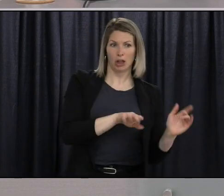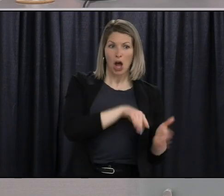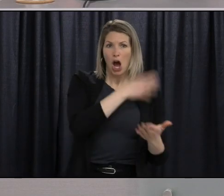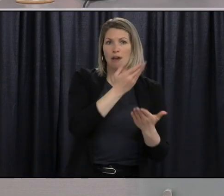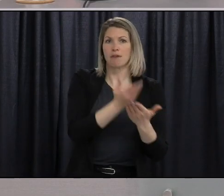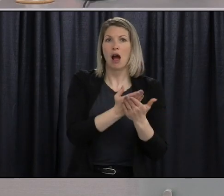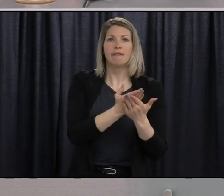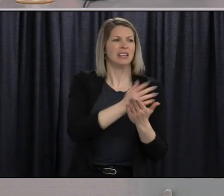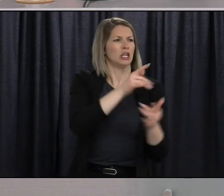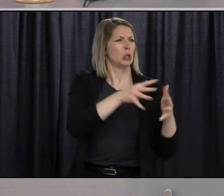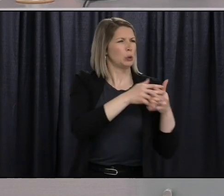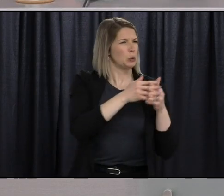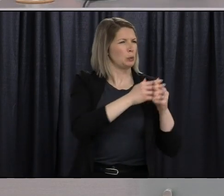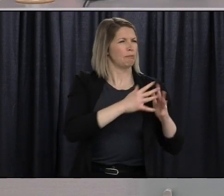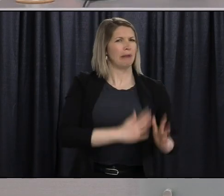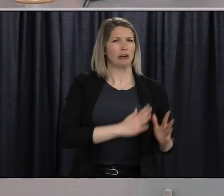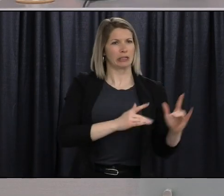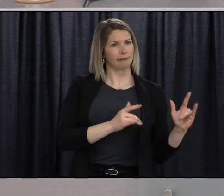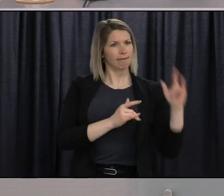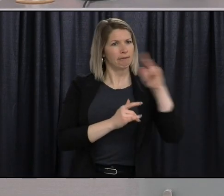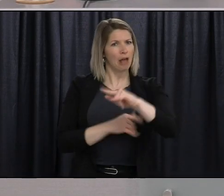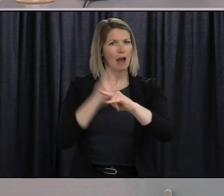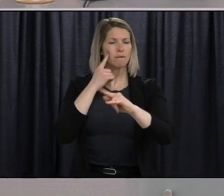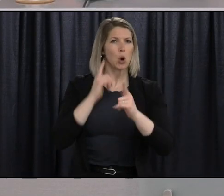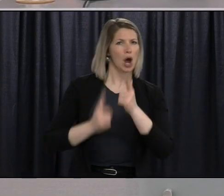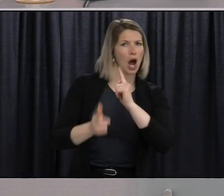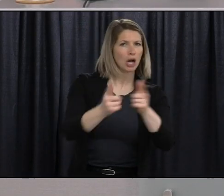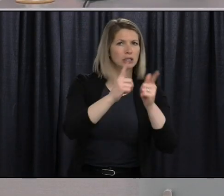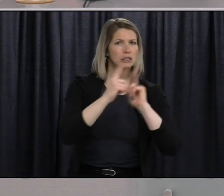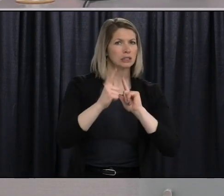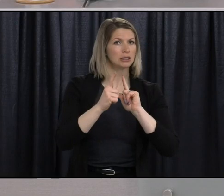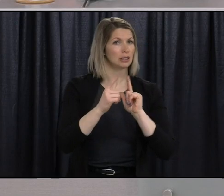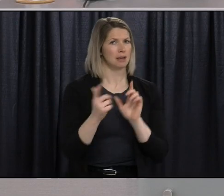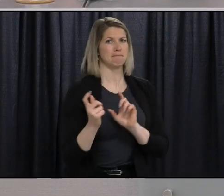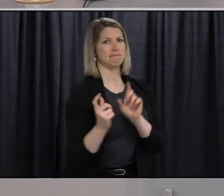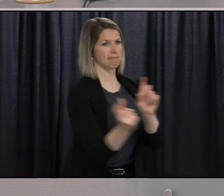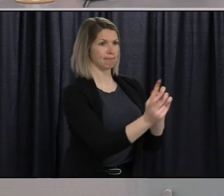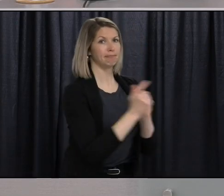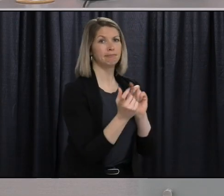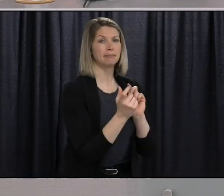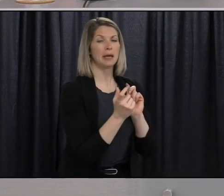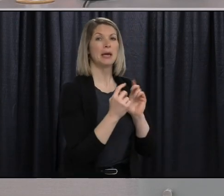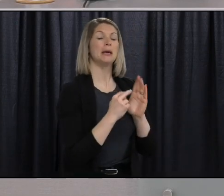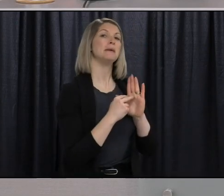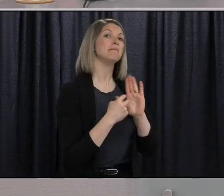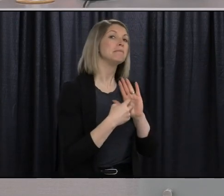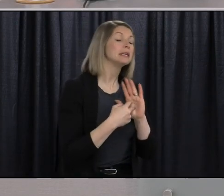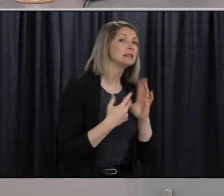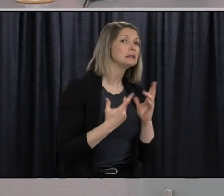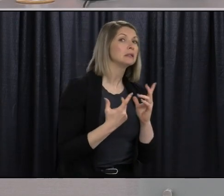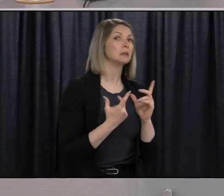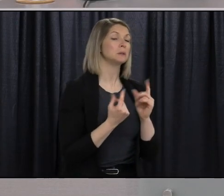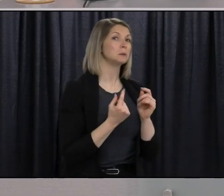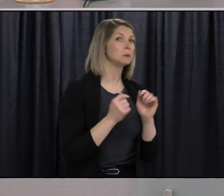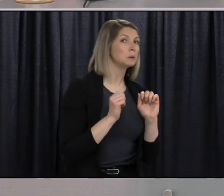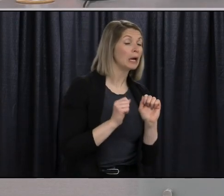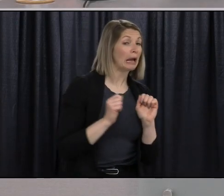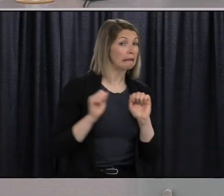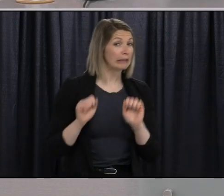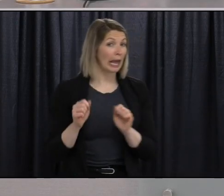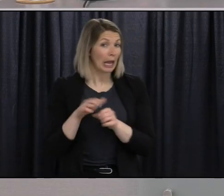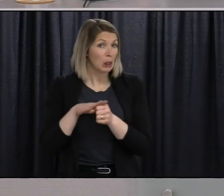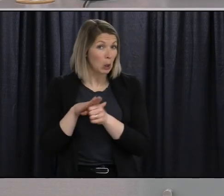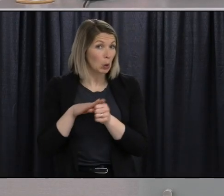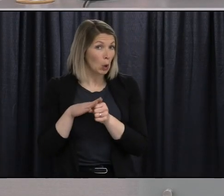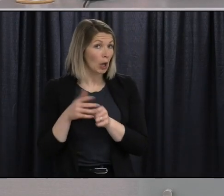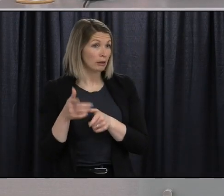Is there any kind of plan being worked on for these kind of people, or will this fall into that tourism plan that Premier you said was being worked on?